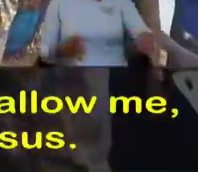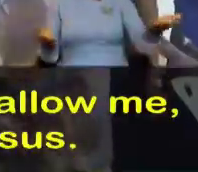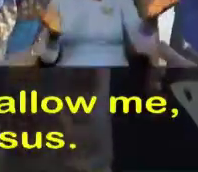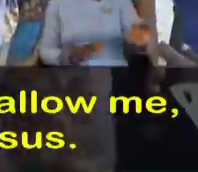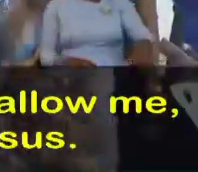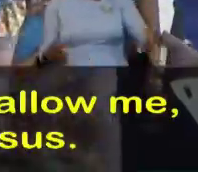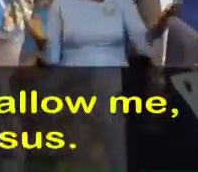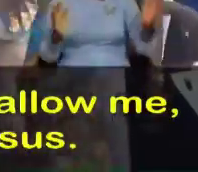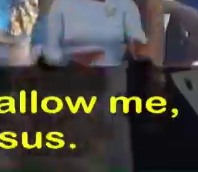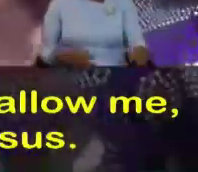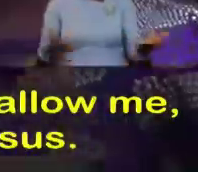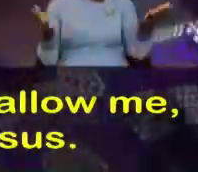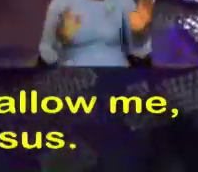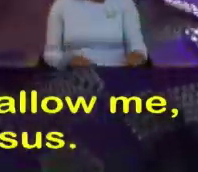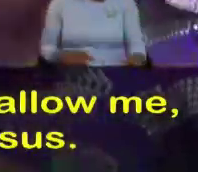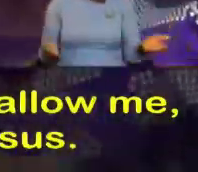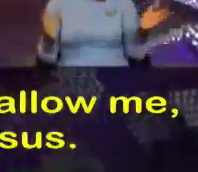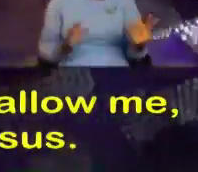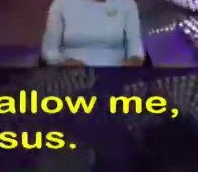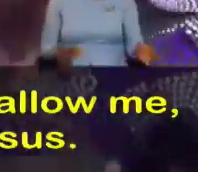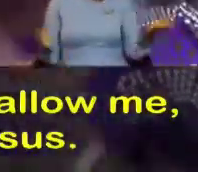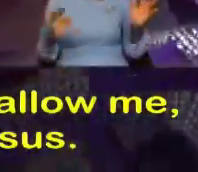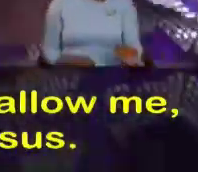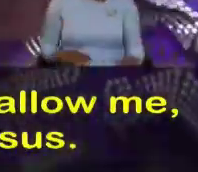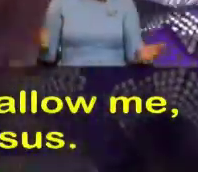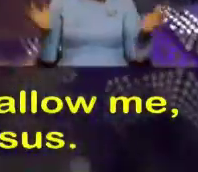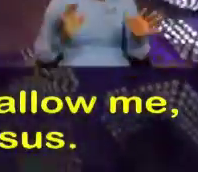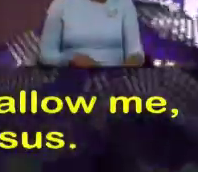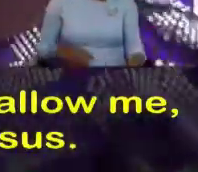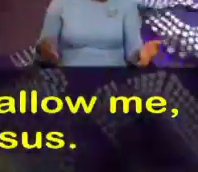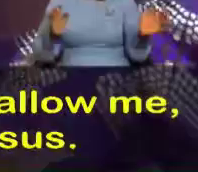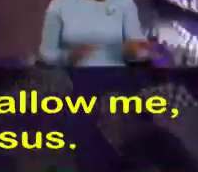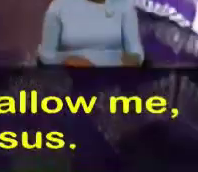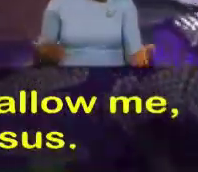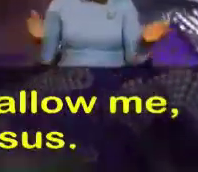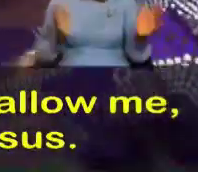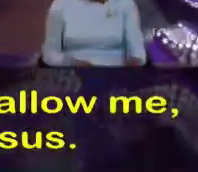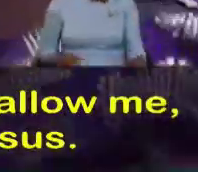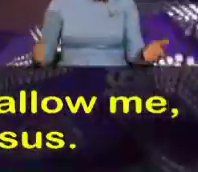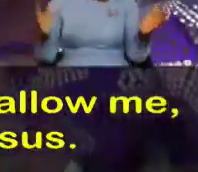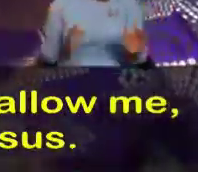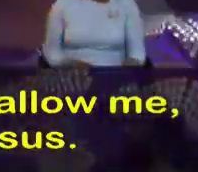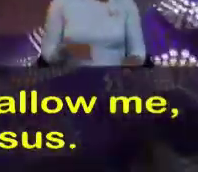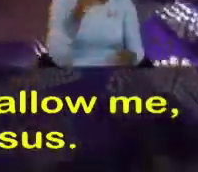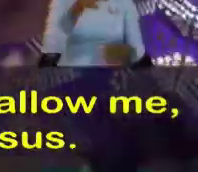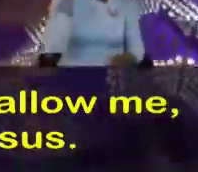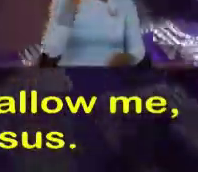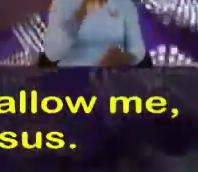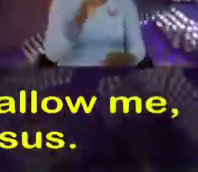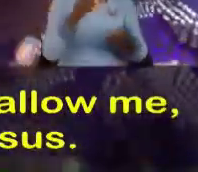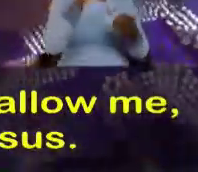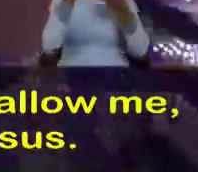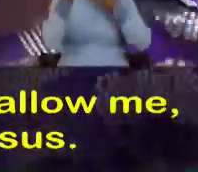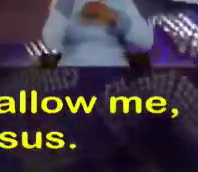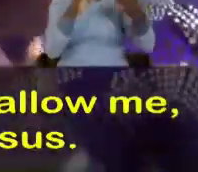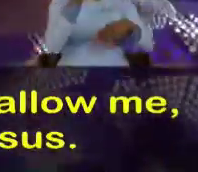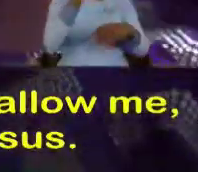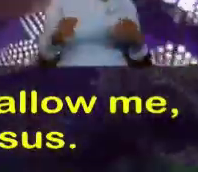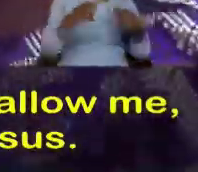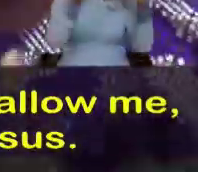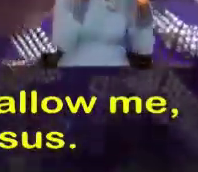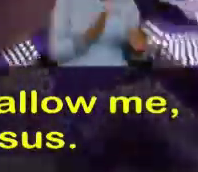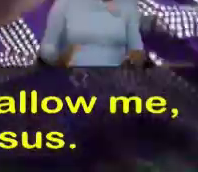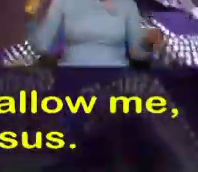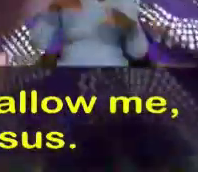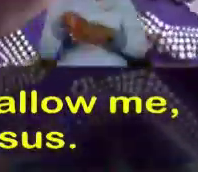You shall not be swallowed. In the name of Jesus. Ni oruko Jesu. You shall not be swallowed. In the name